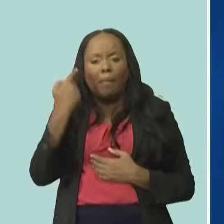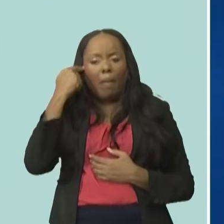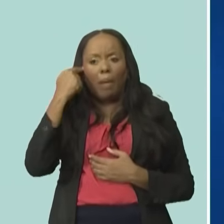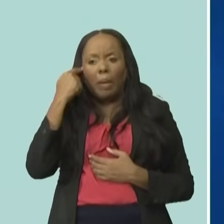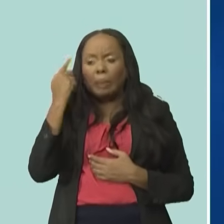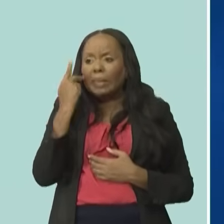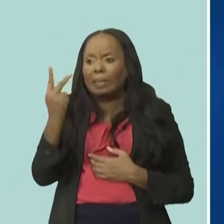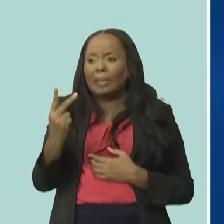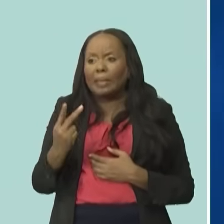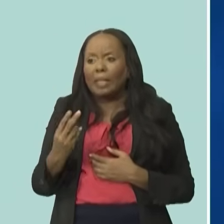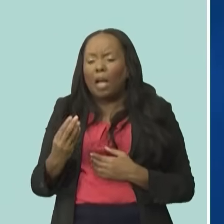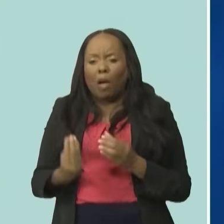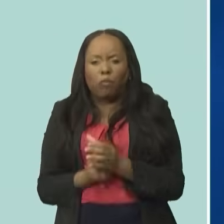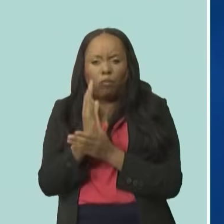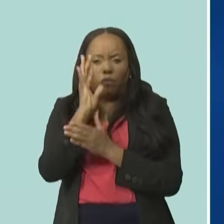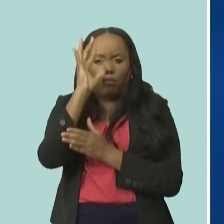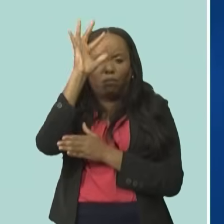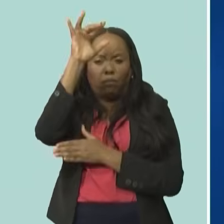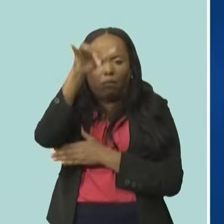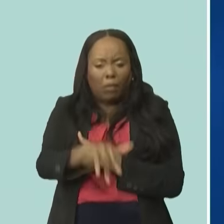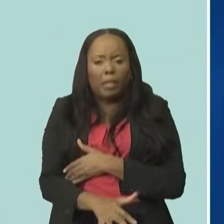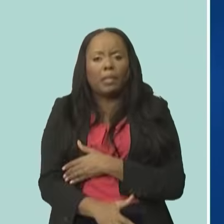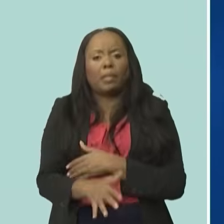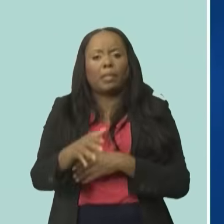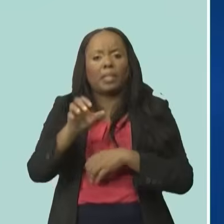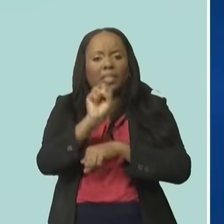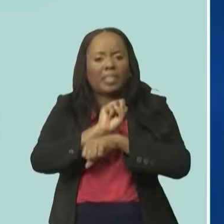were when the volcano in St. Vincent erupted.